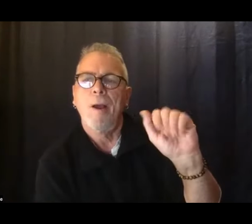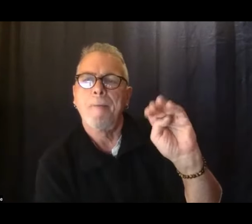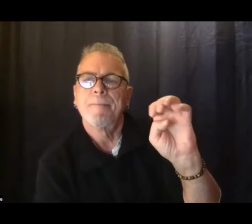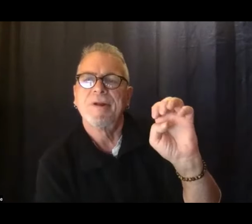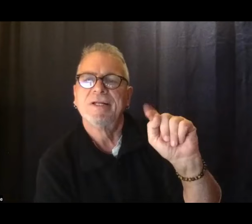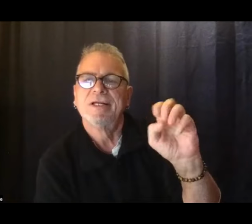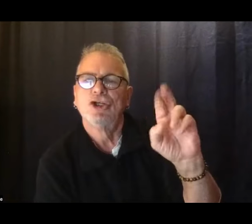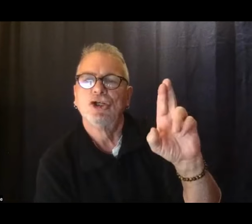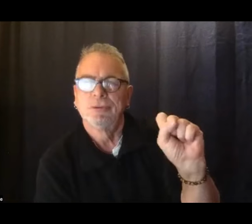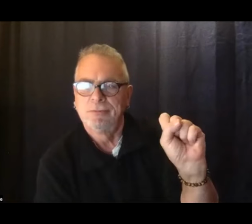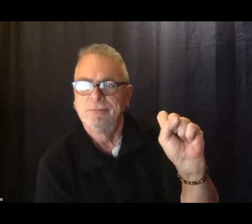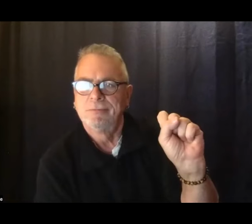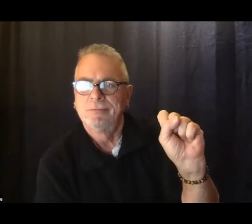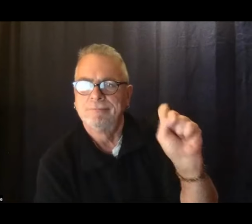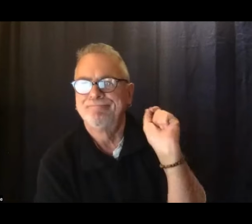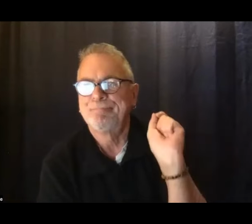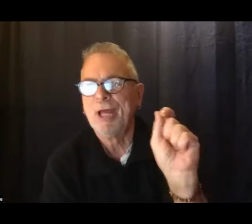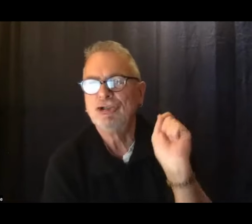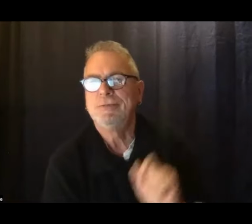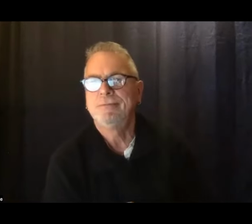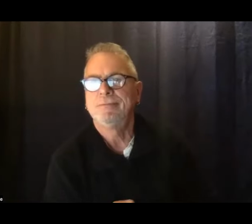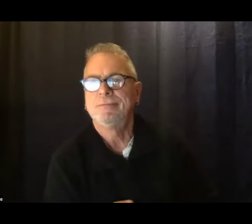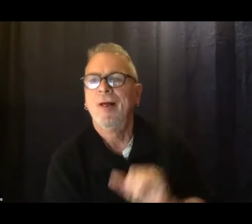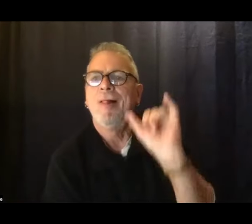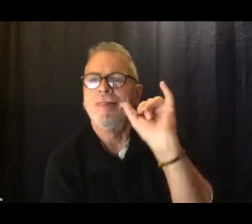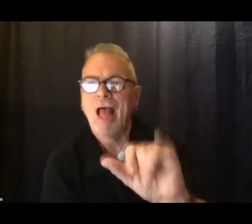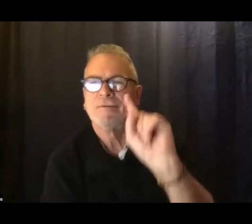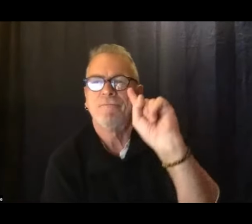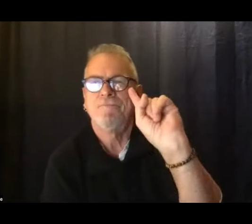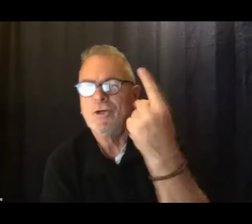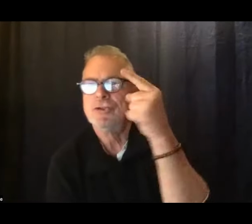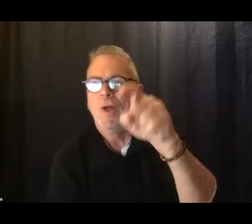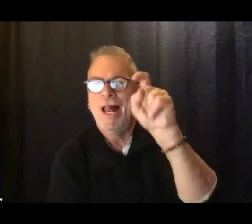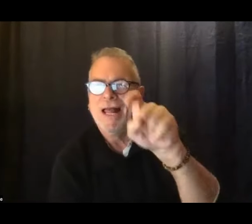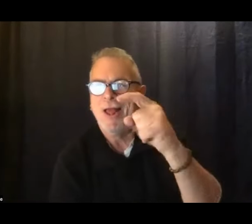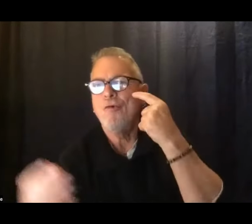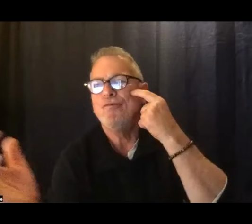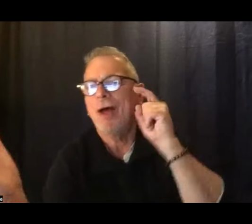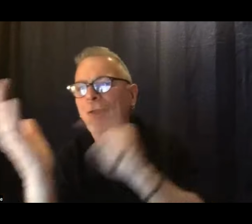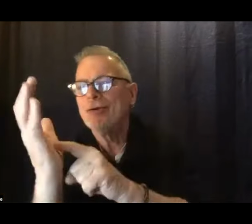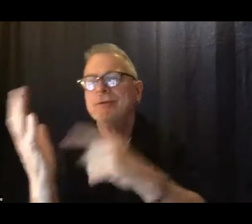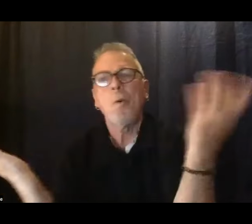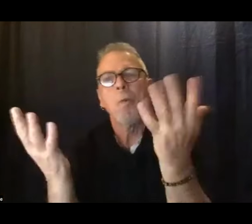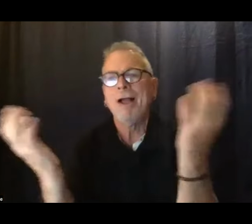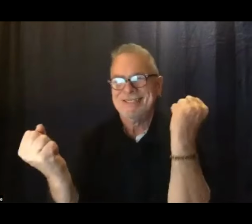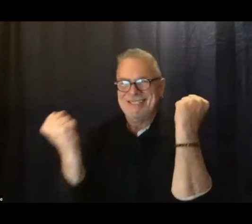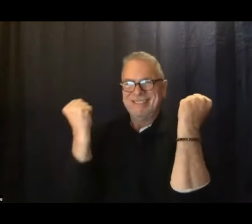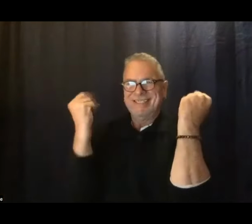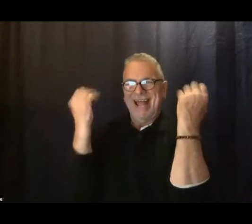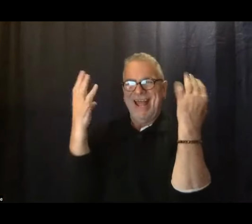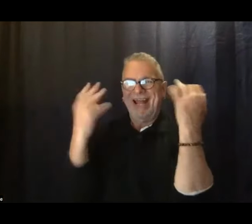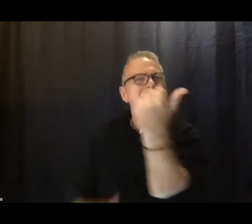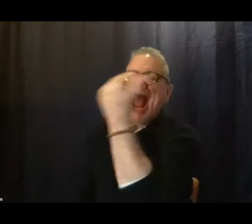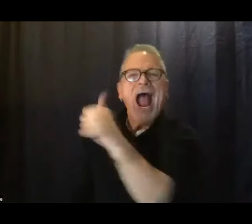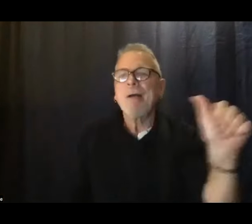ASL has the 5 parameters. Some of you may be familiar with, and those 5 parameters are